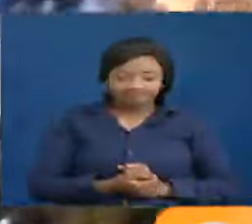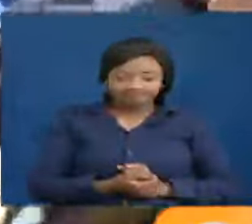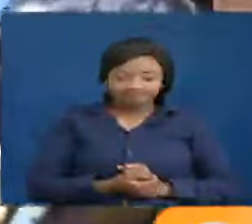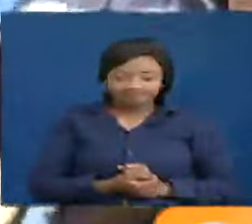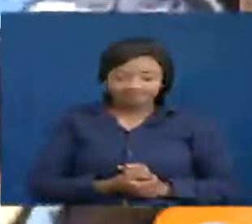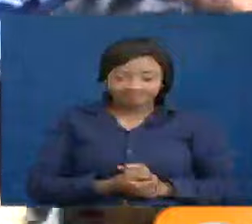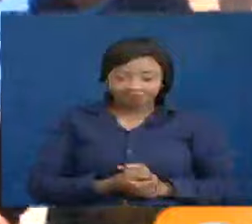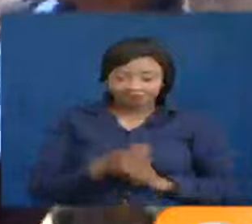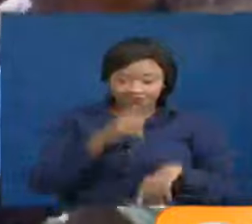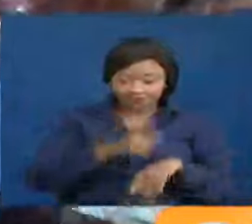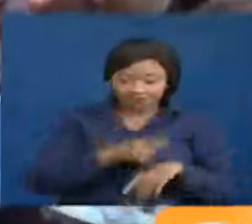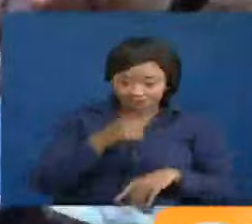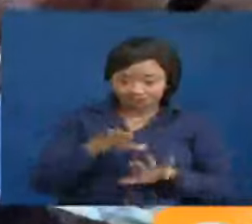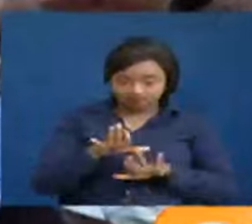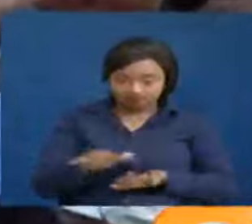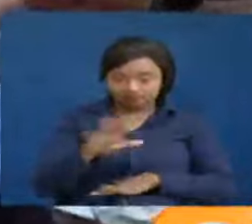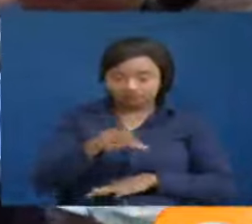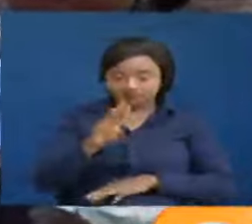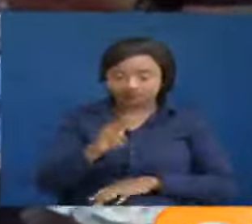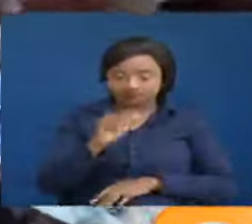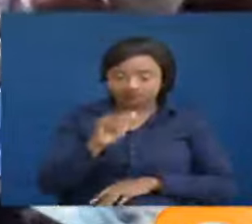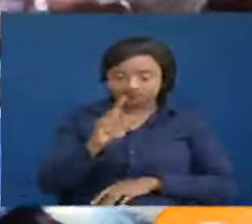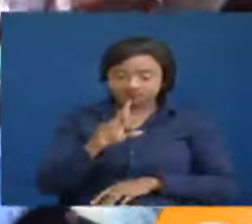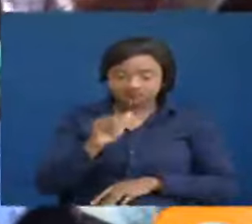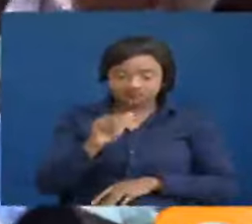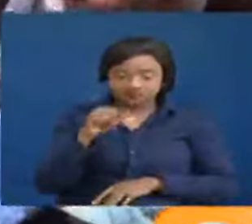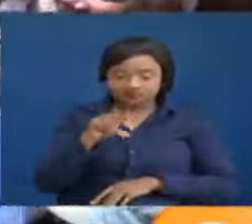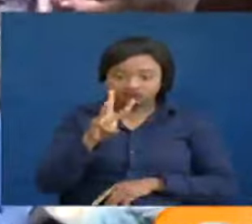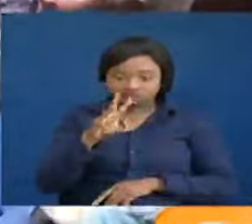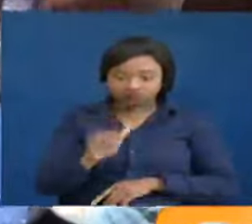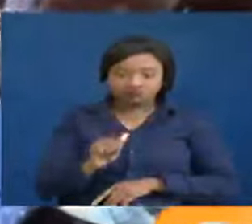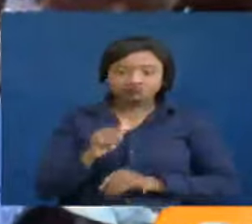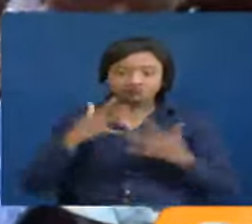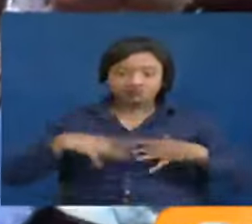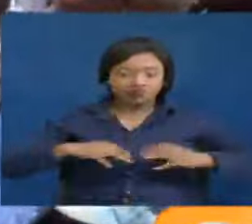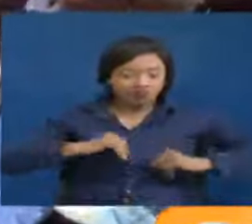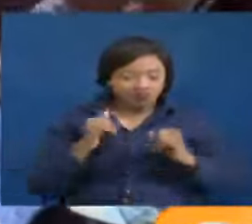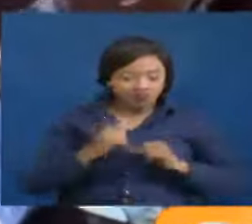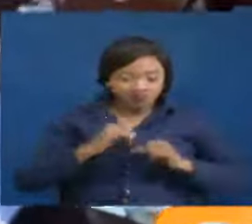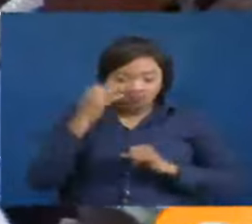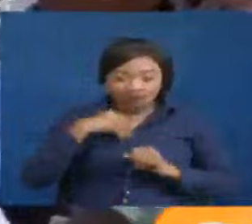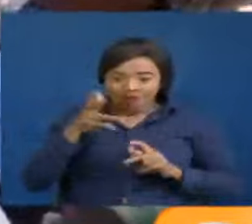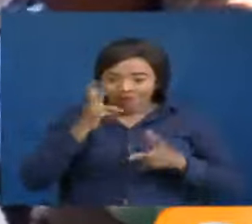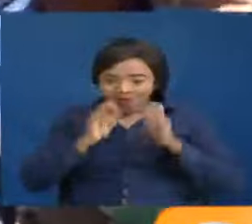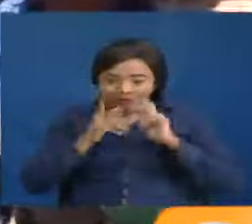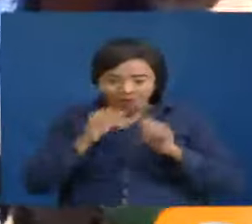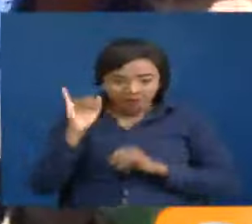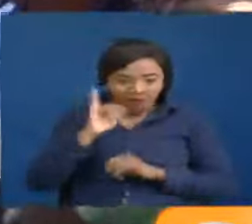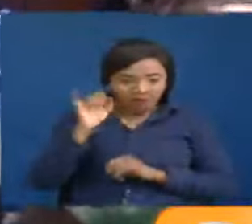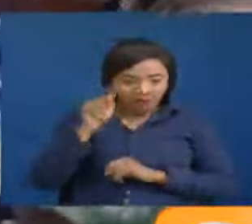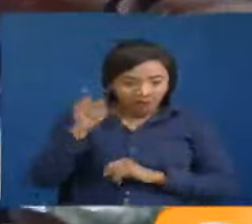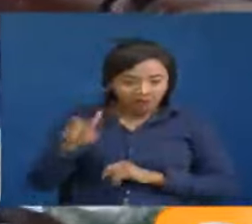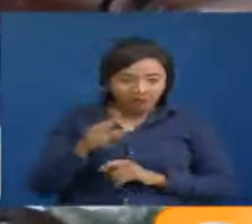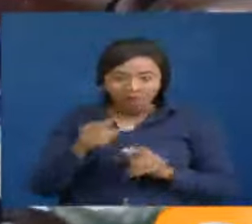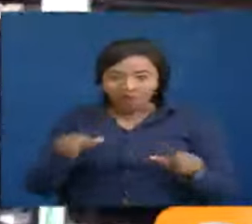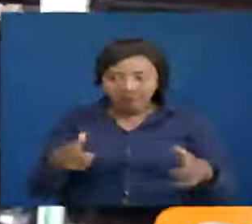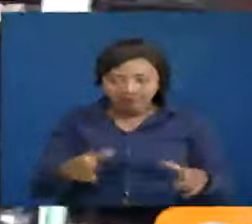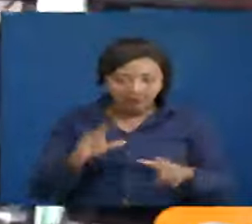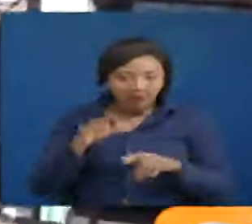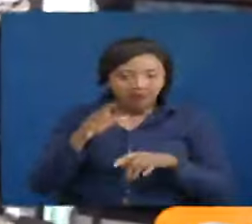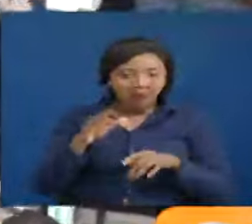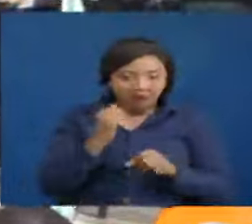At the first stop in Maragua, fans were excited to meet their favorite Inoro TV presenters. Safaricom customers got a